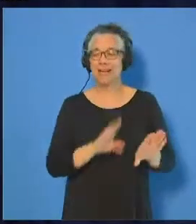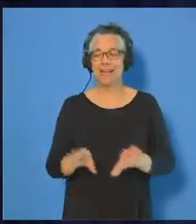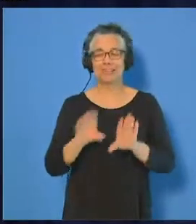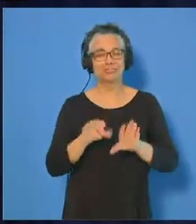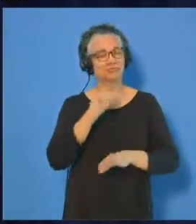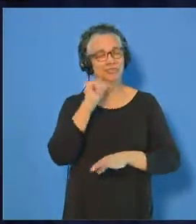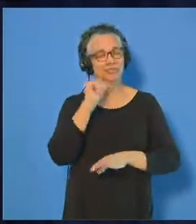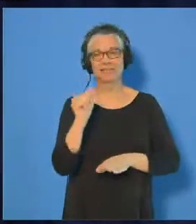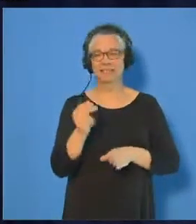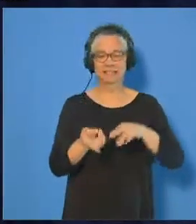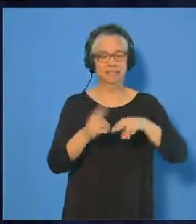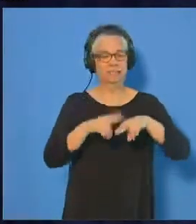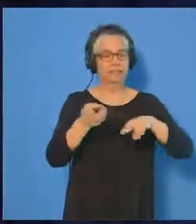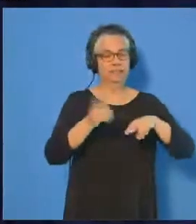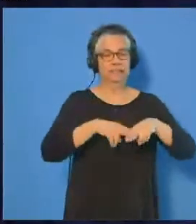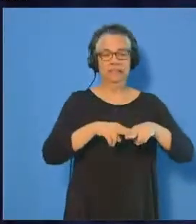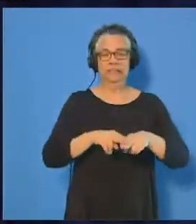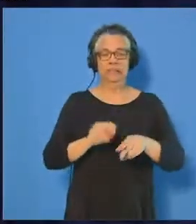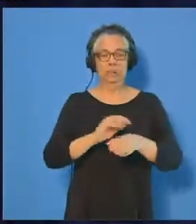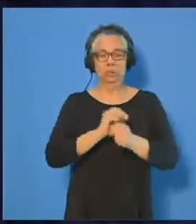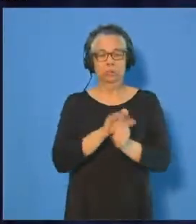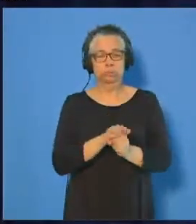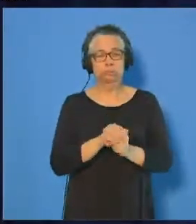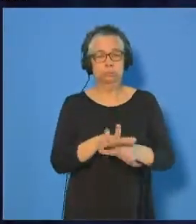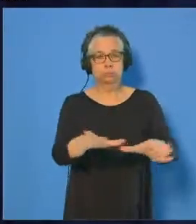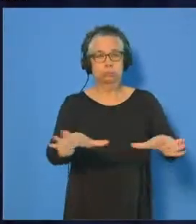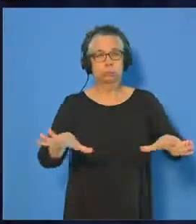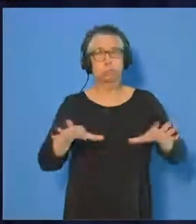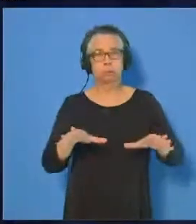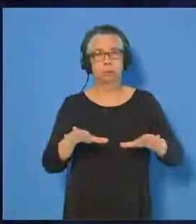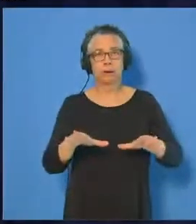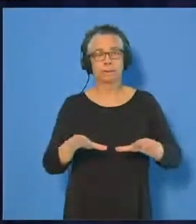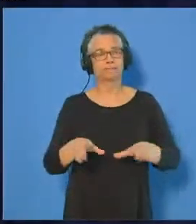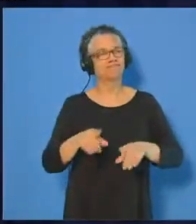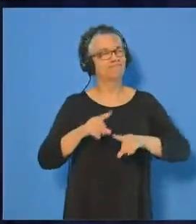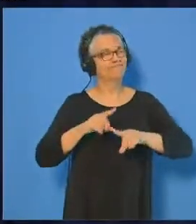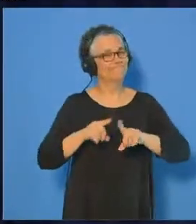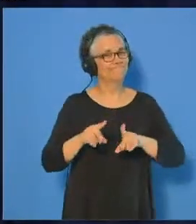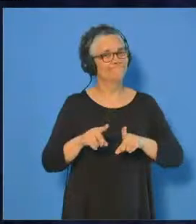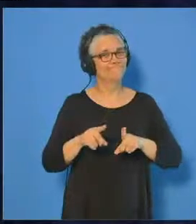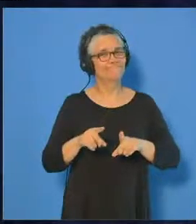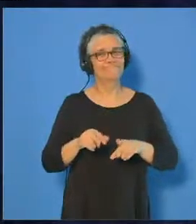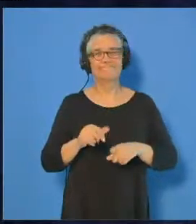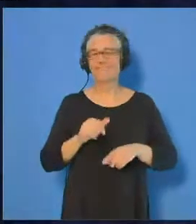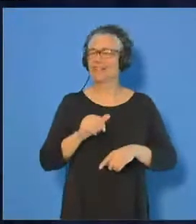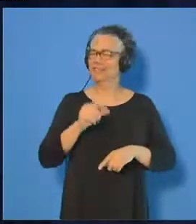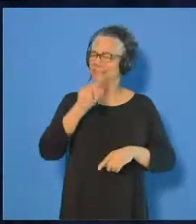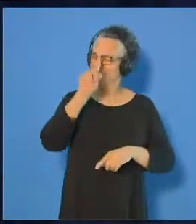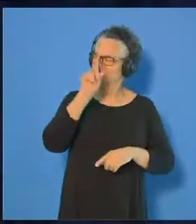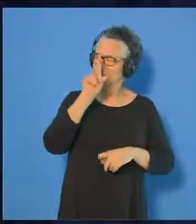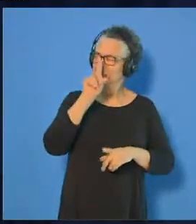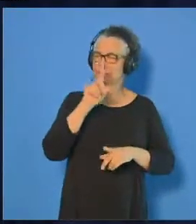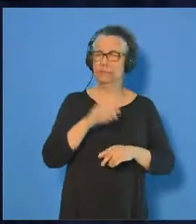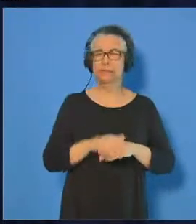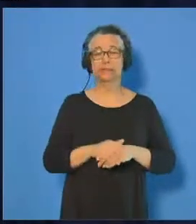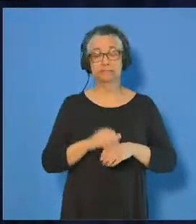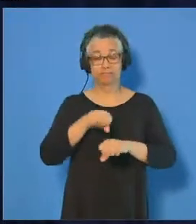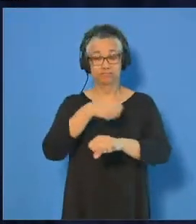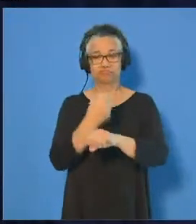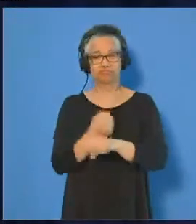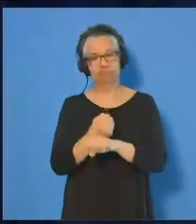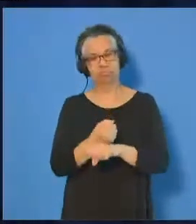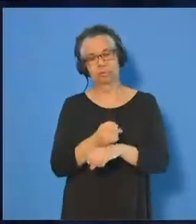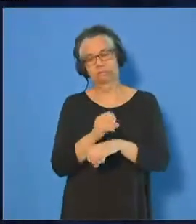increase the spread of this disease. However, it is unquestionable that shelter in place has impacted the